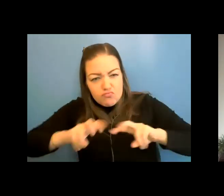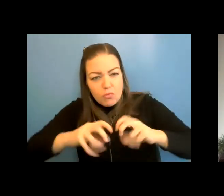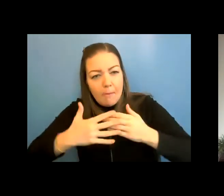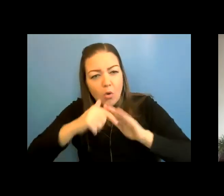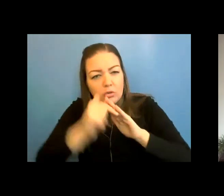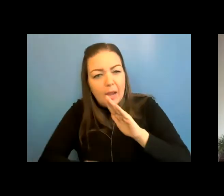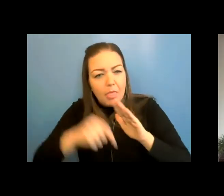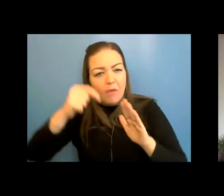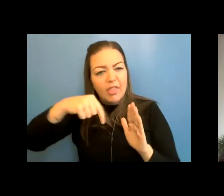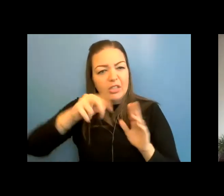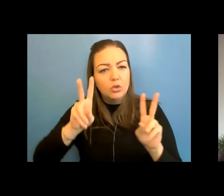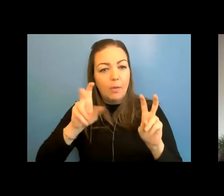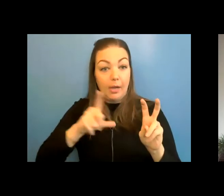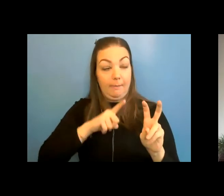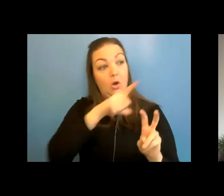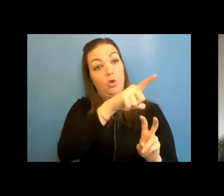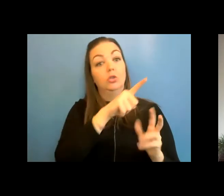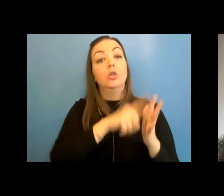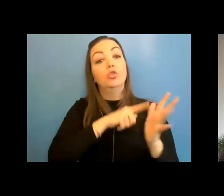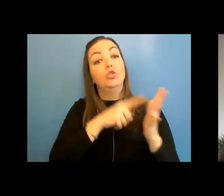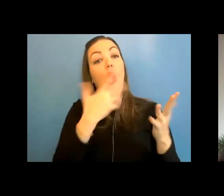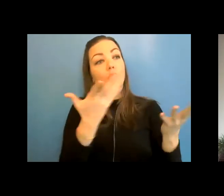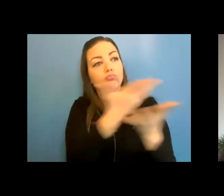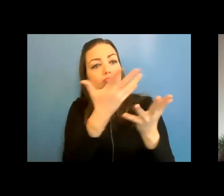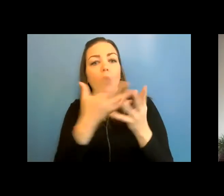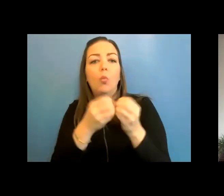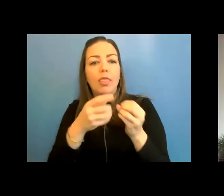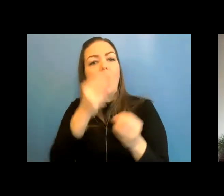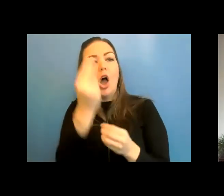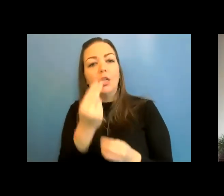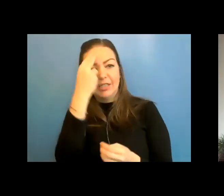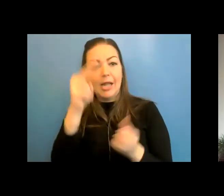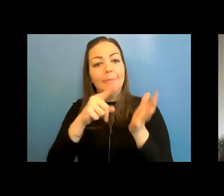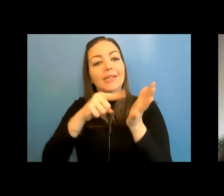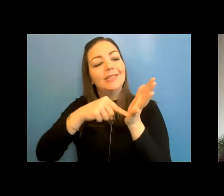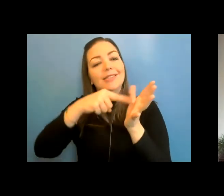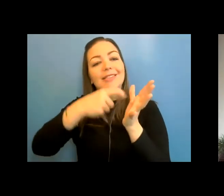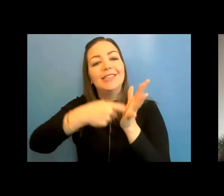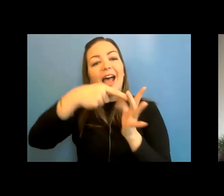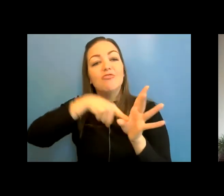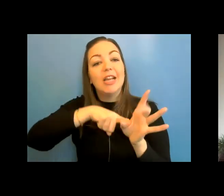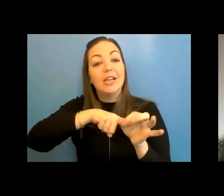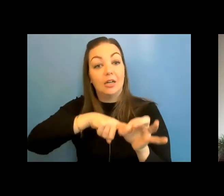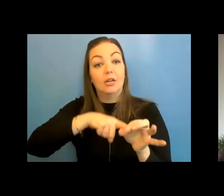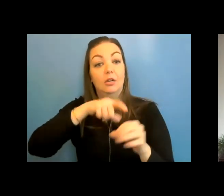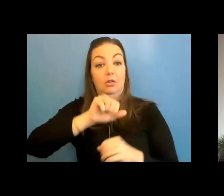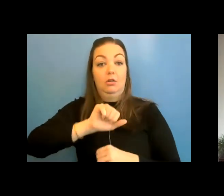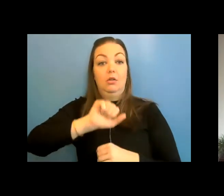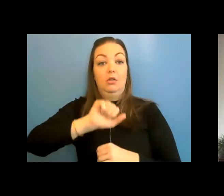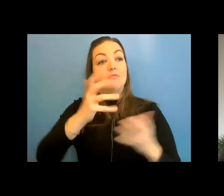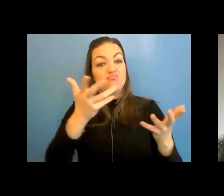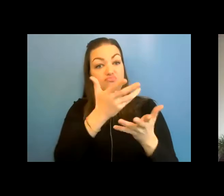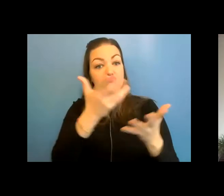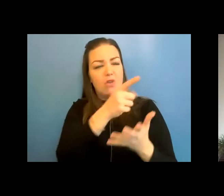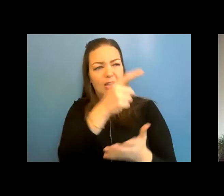had with Tarek Mutawakil, who's an artist we've commissioned in the past. So what we've done is create a form that